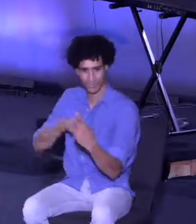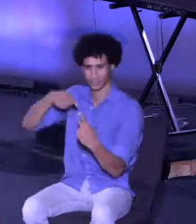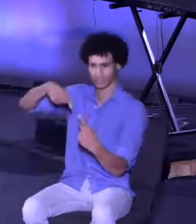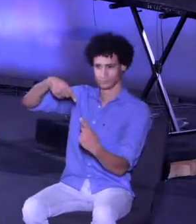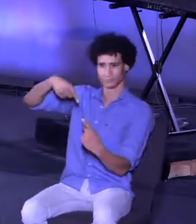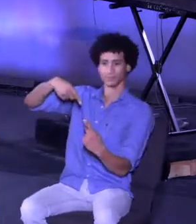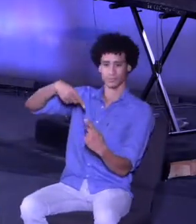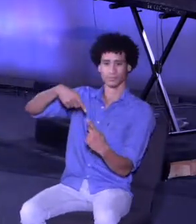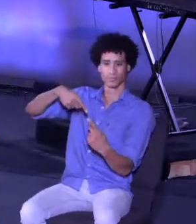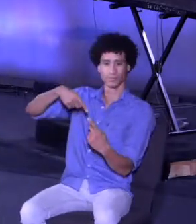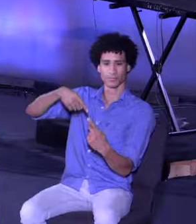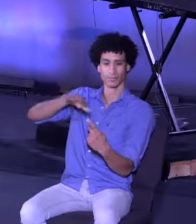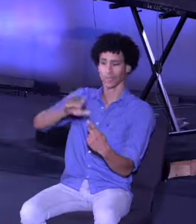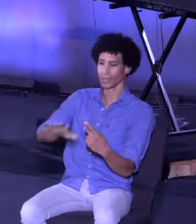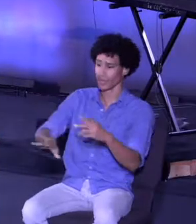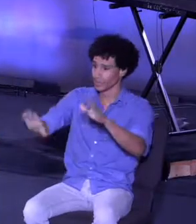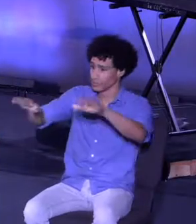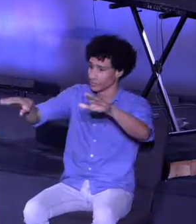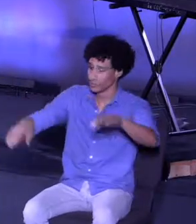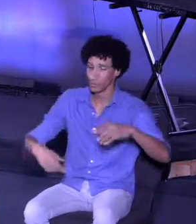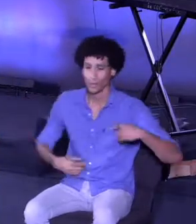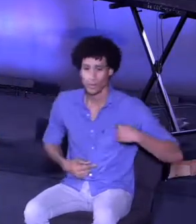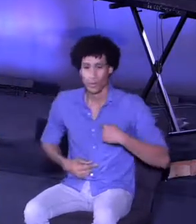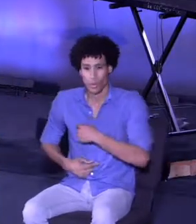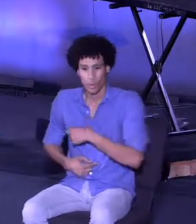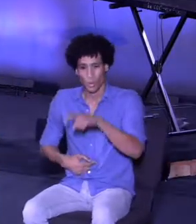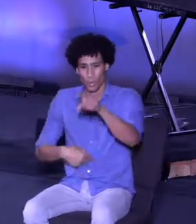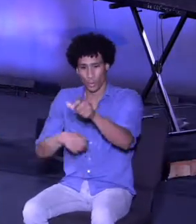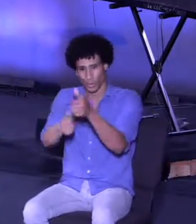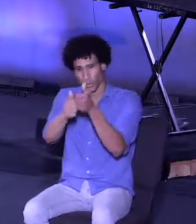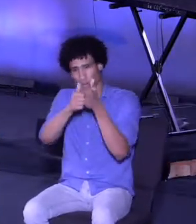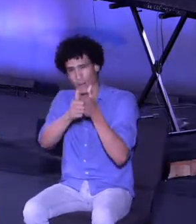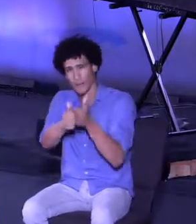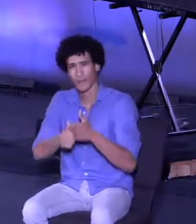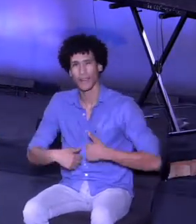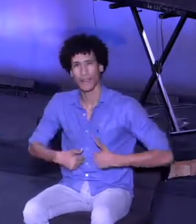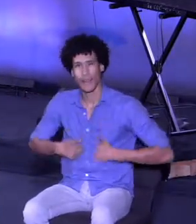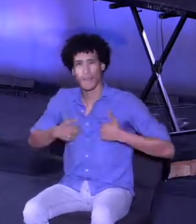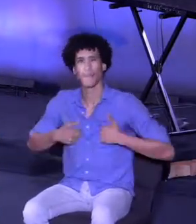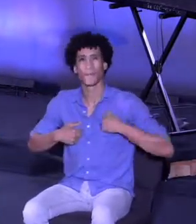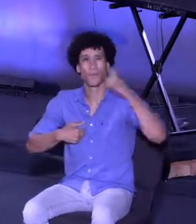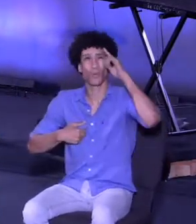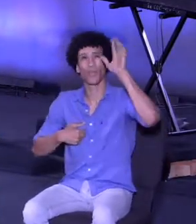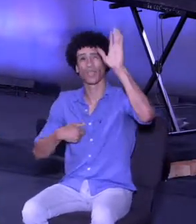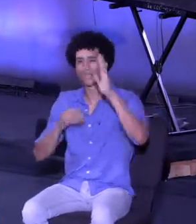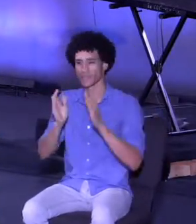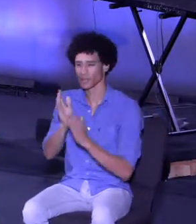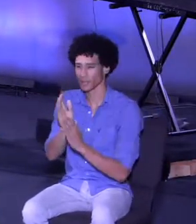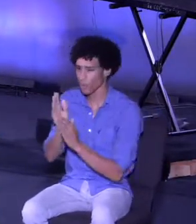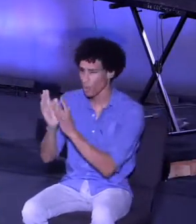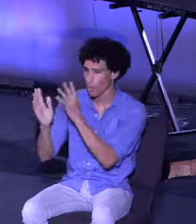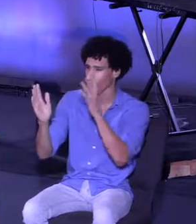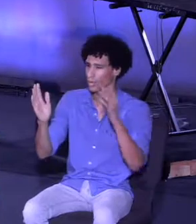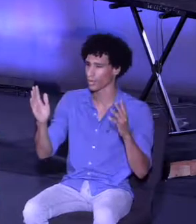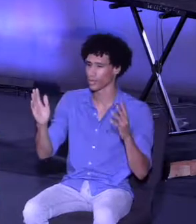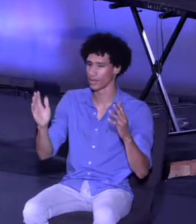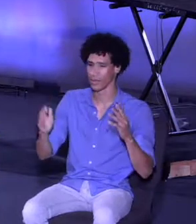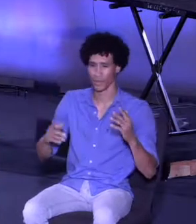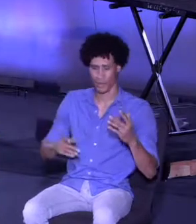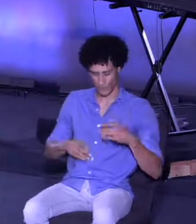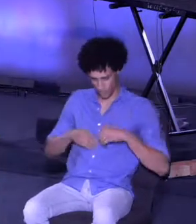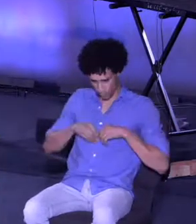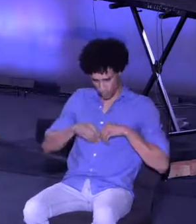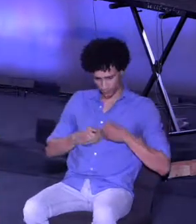My brothers and sisters, we are to live for the glory of God. We are to live to spread